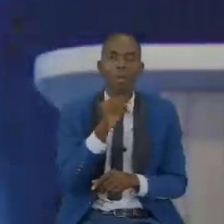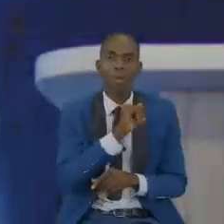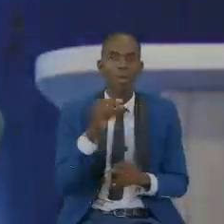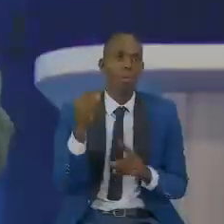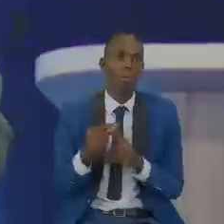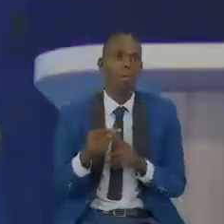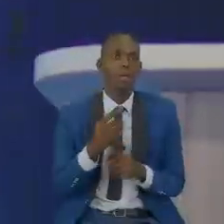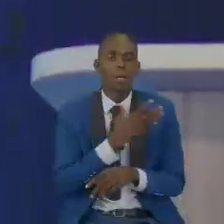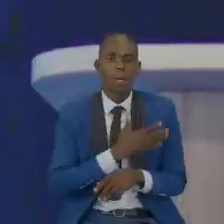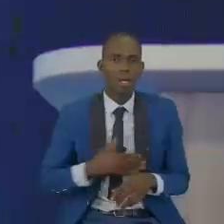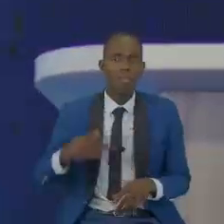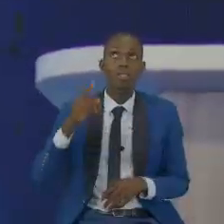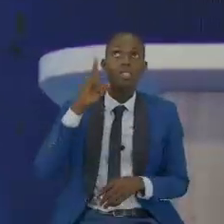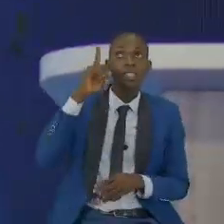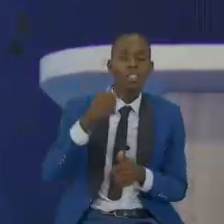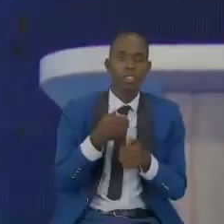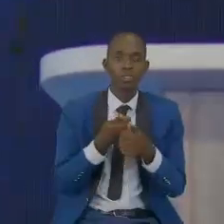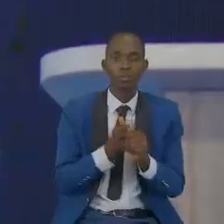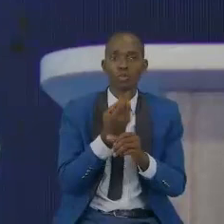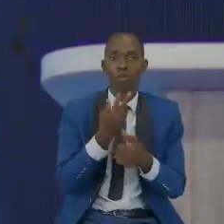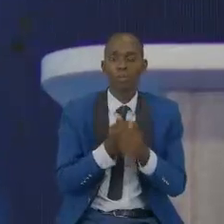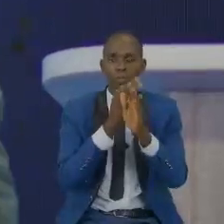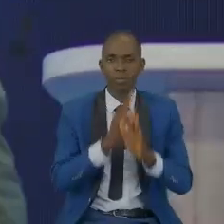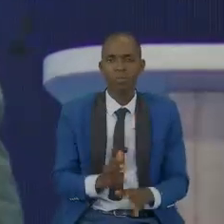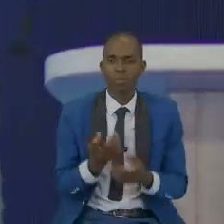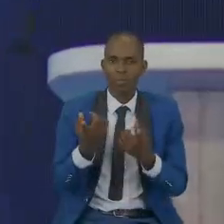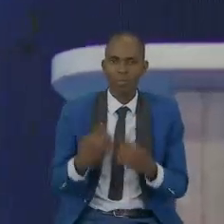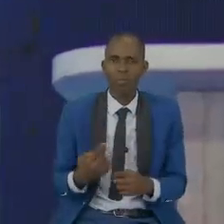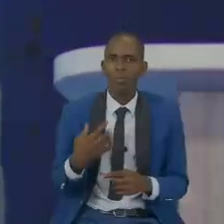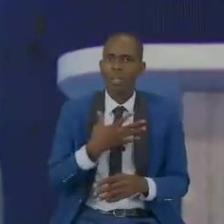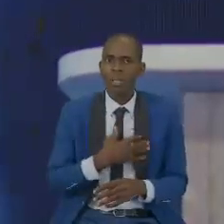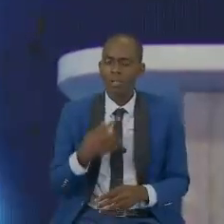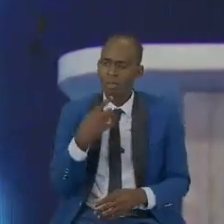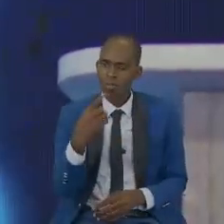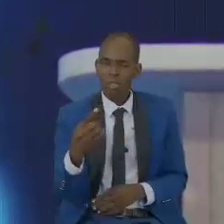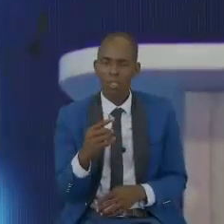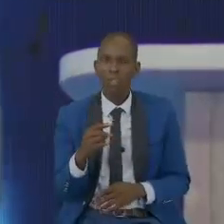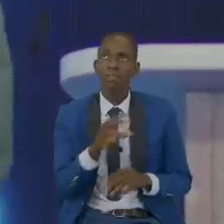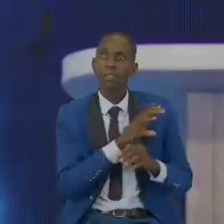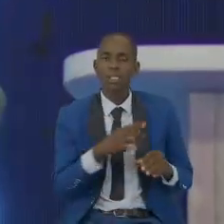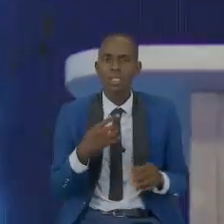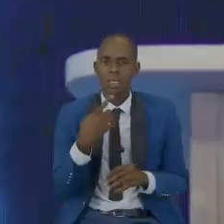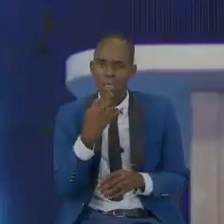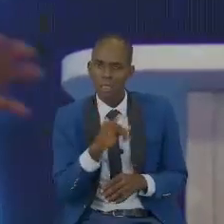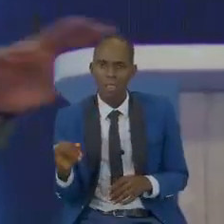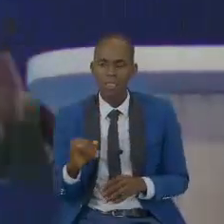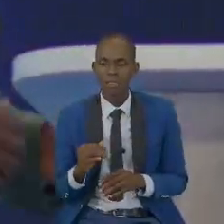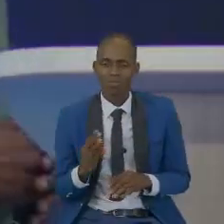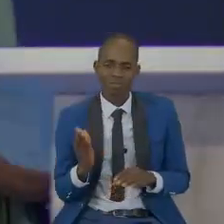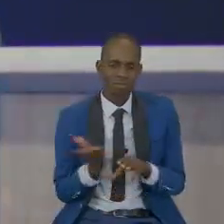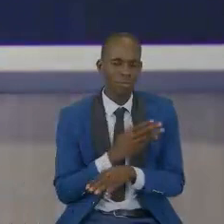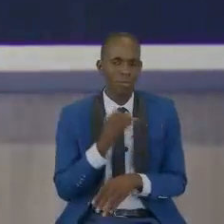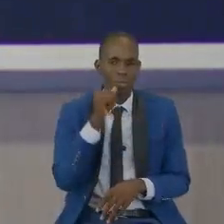his disciples came and besought him, saying, send her away, for she